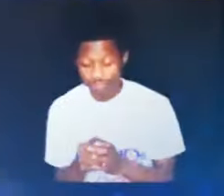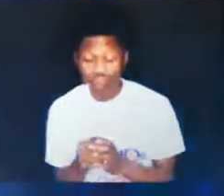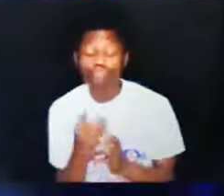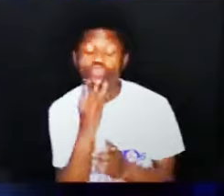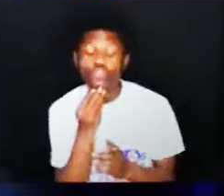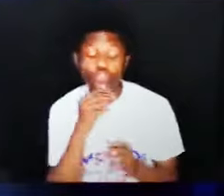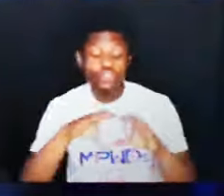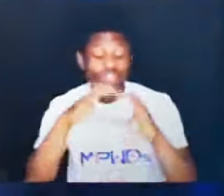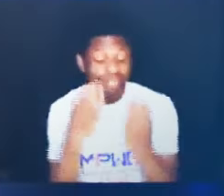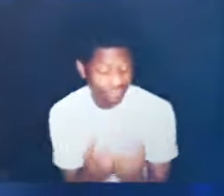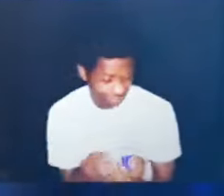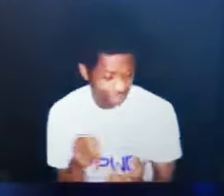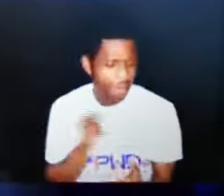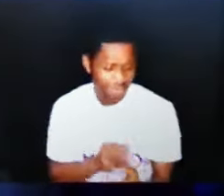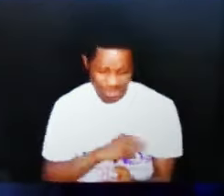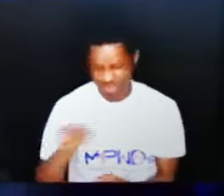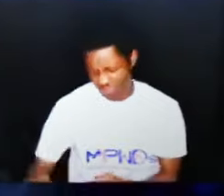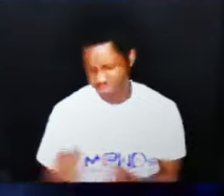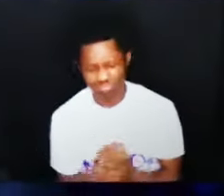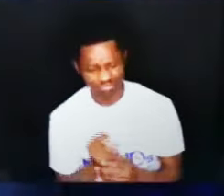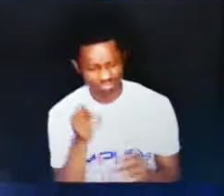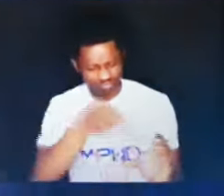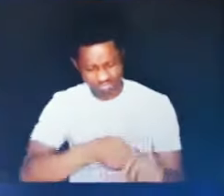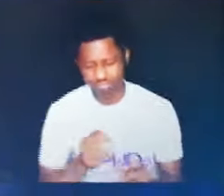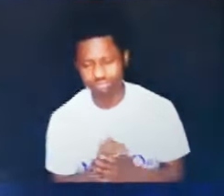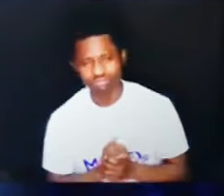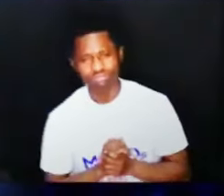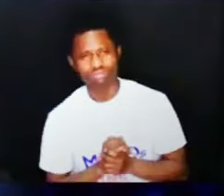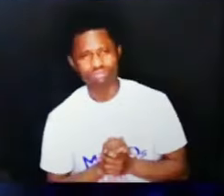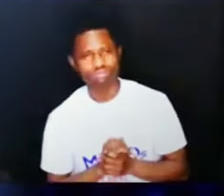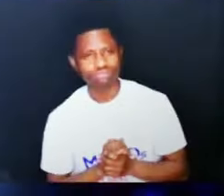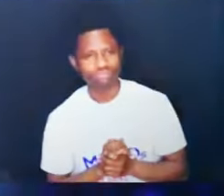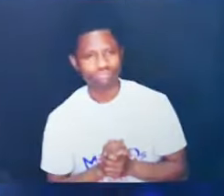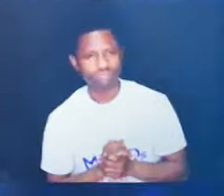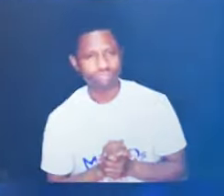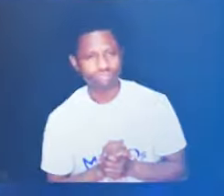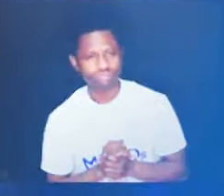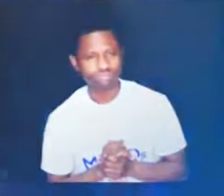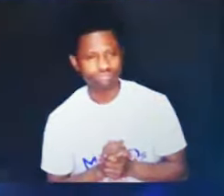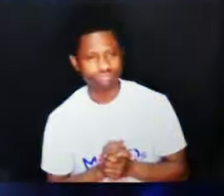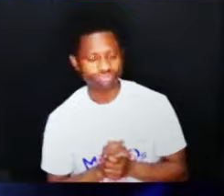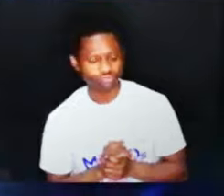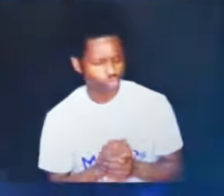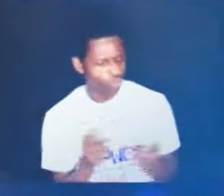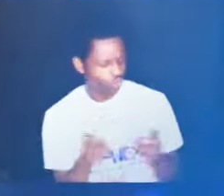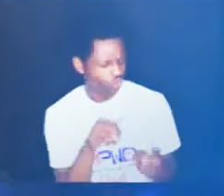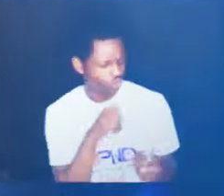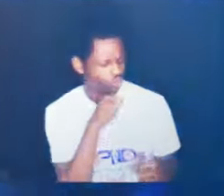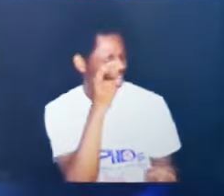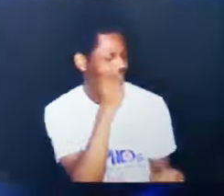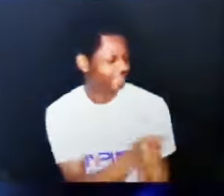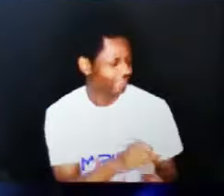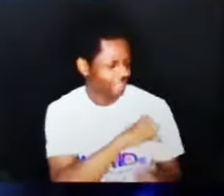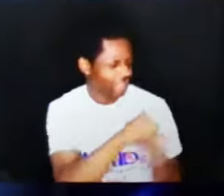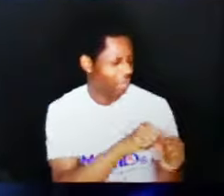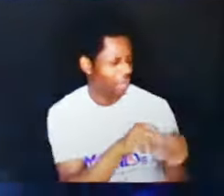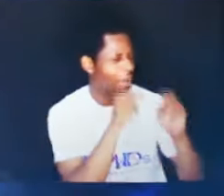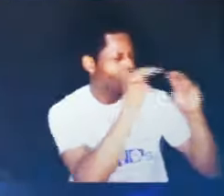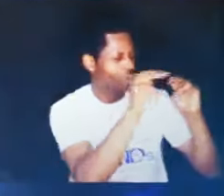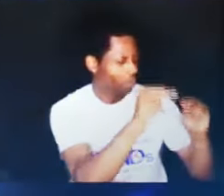O you the phone no mu penifo no bi papa. So it's not only about the miraculous signs, but it's about